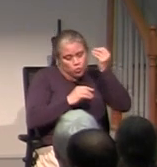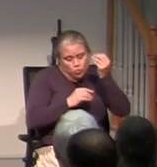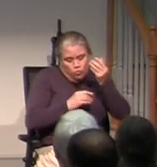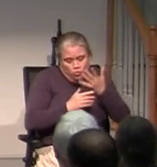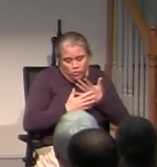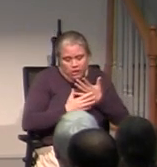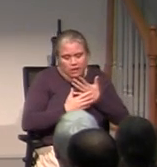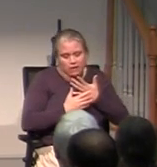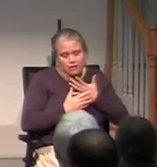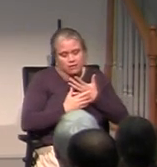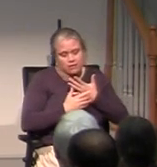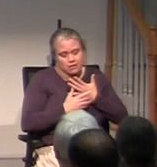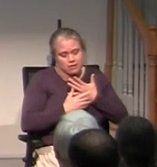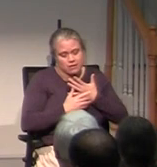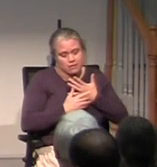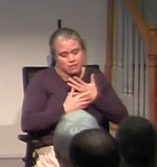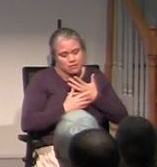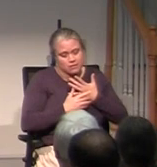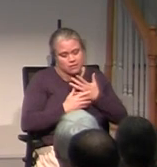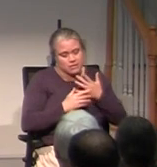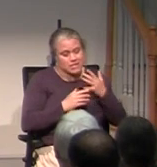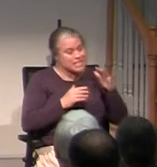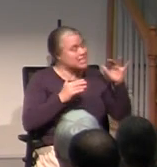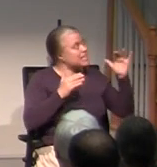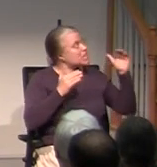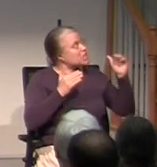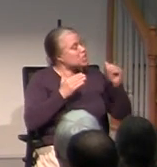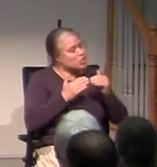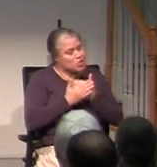covenant after we've broken it.